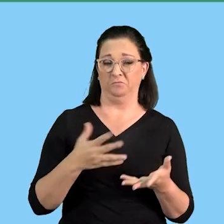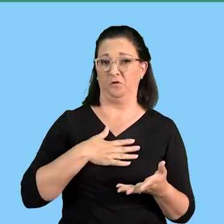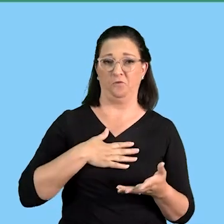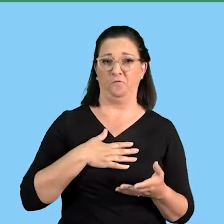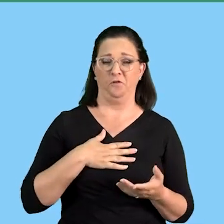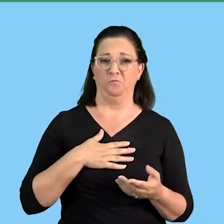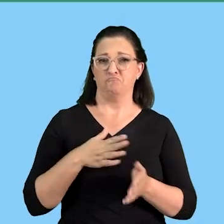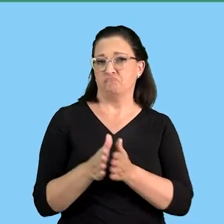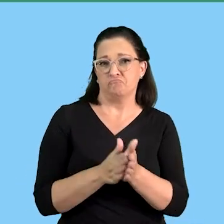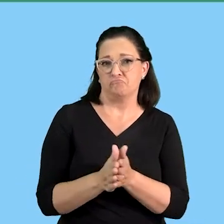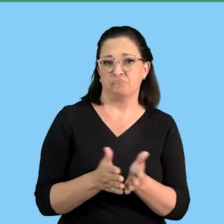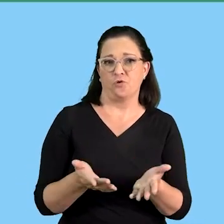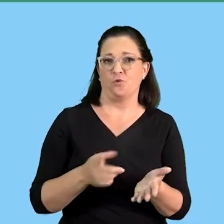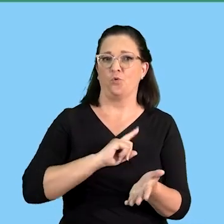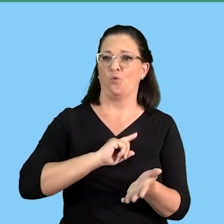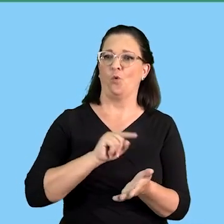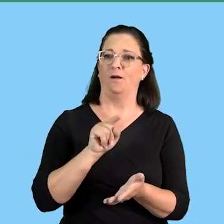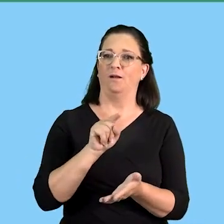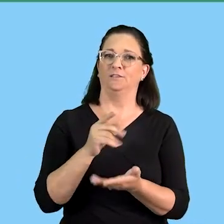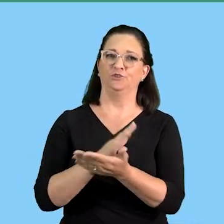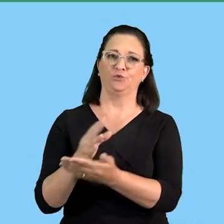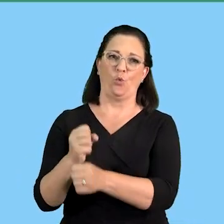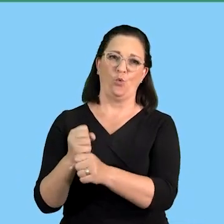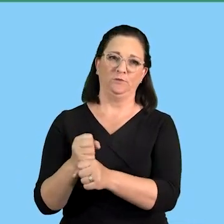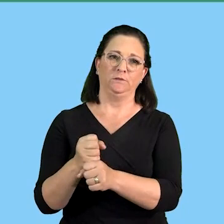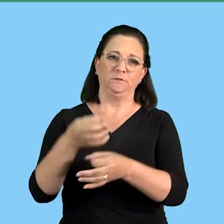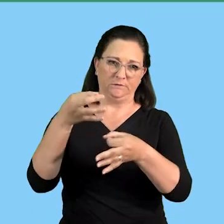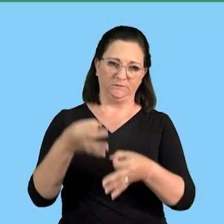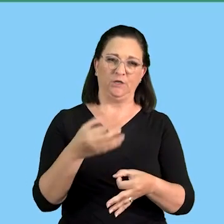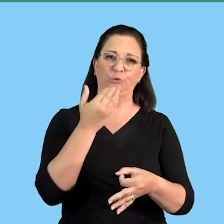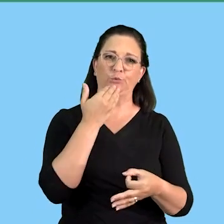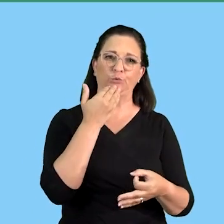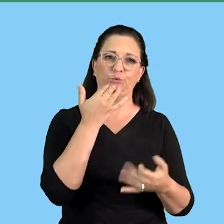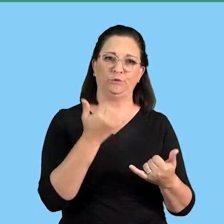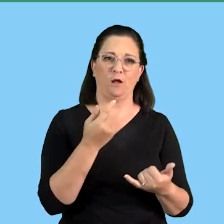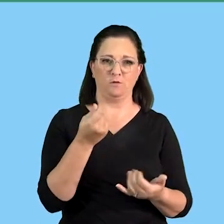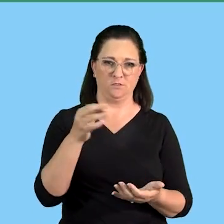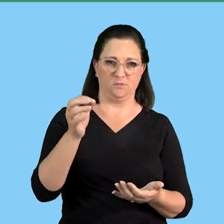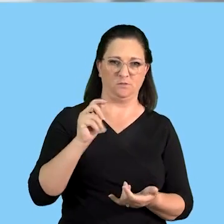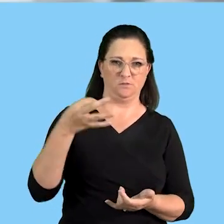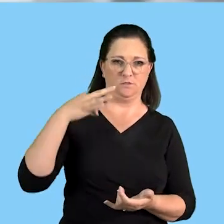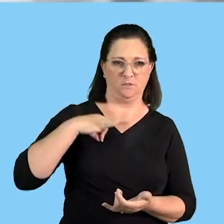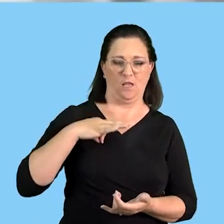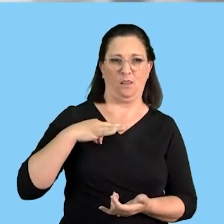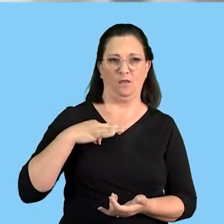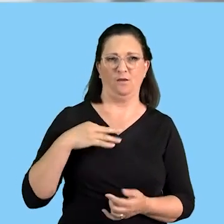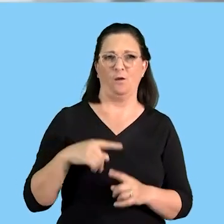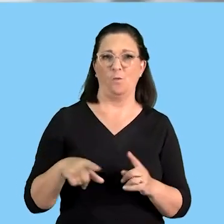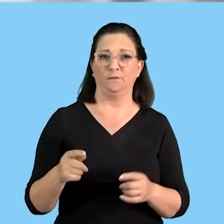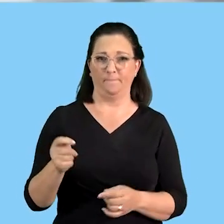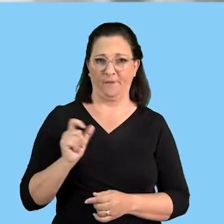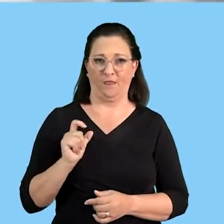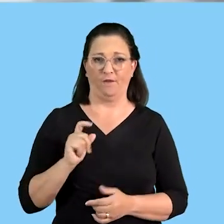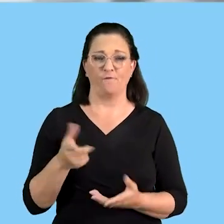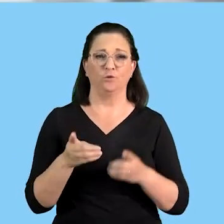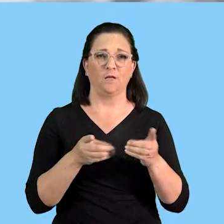hard because shareholders decide on the directors' remuneration, meaning the amount paid to directors